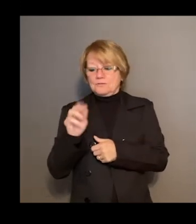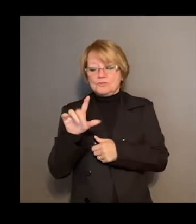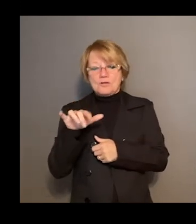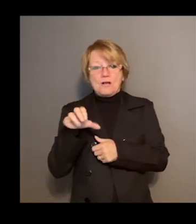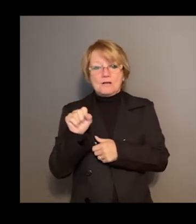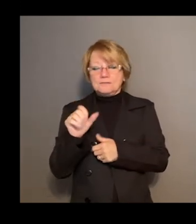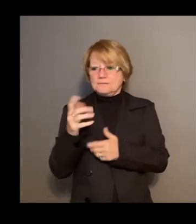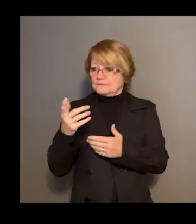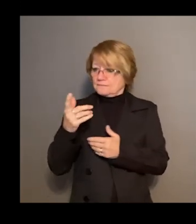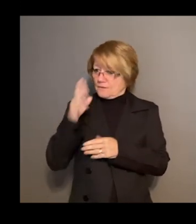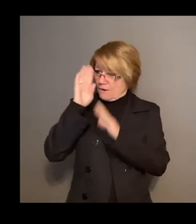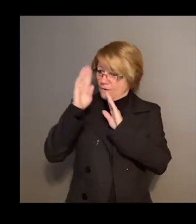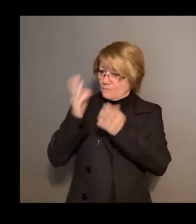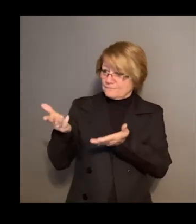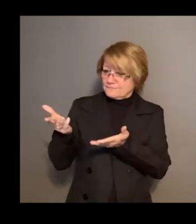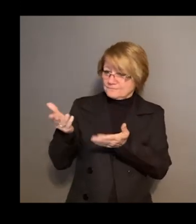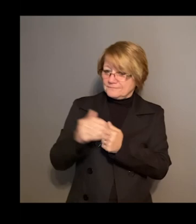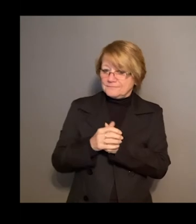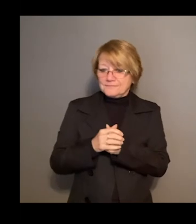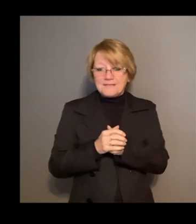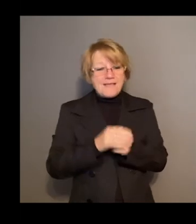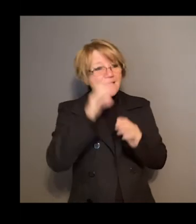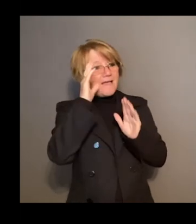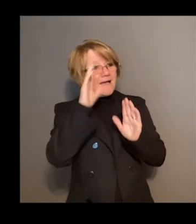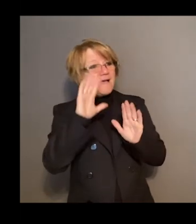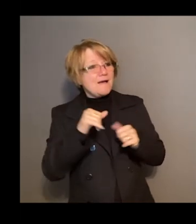Next it'll be Malik Charles. Could you say hello, Malik?